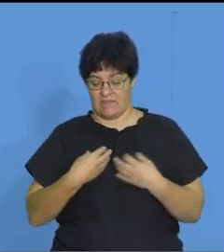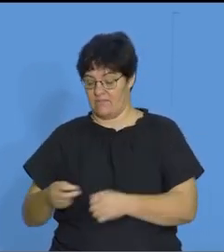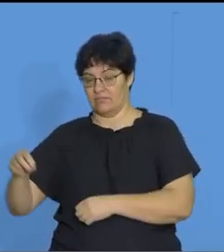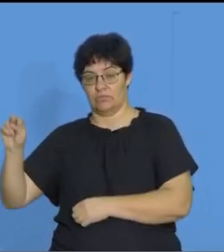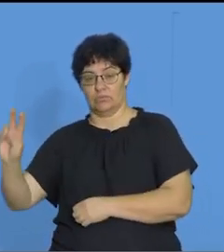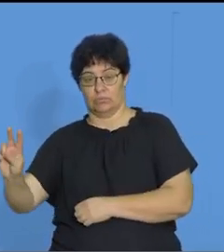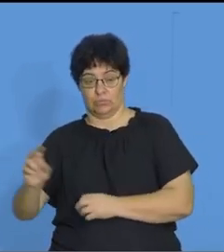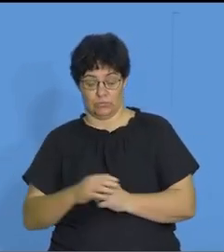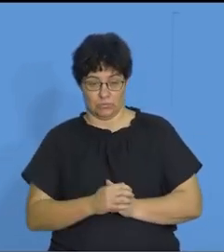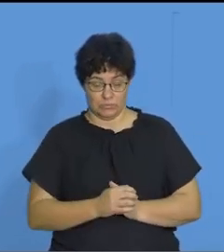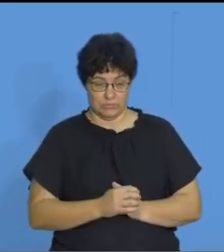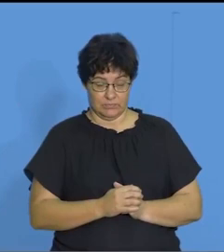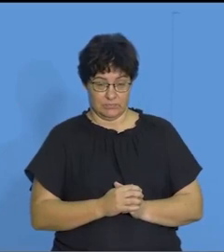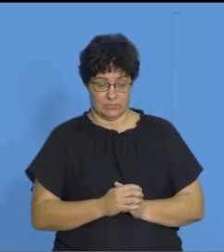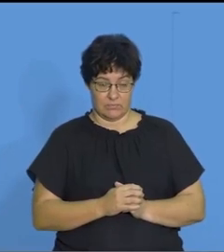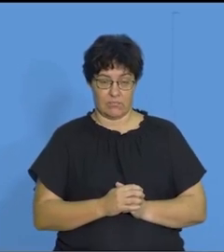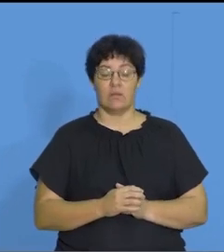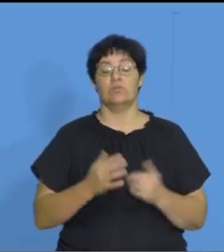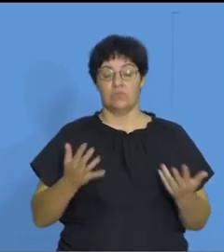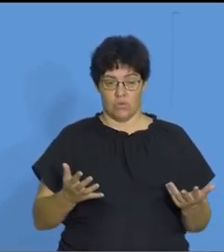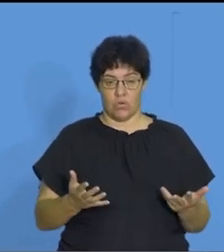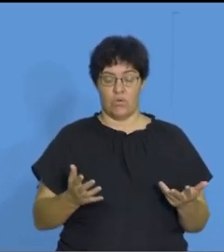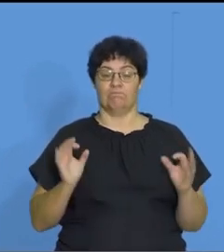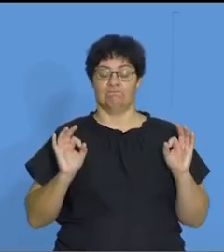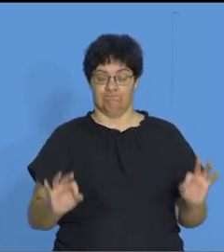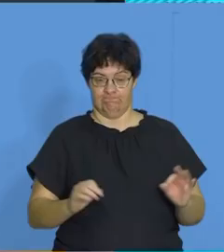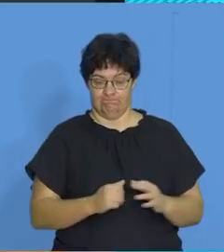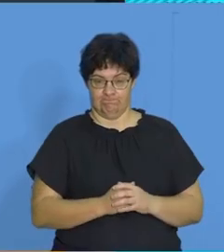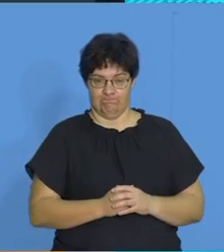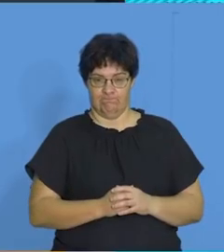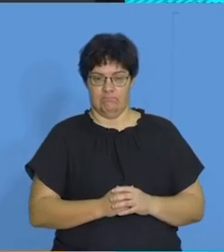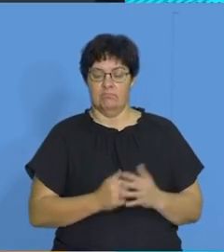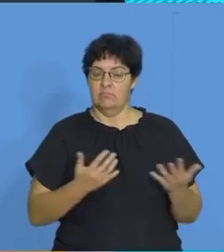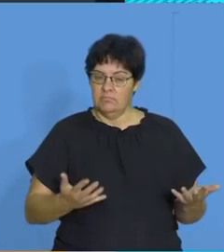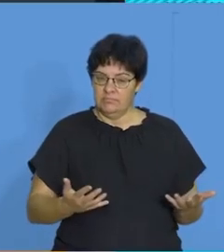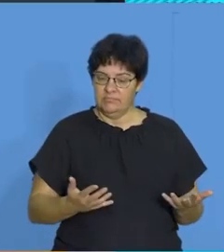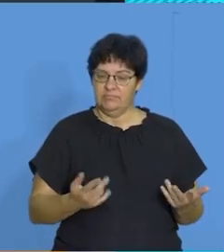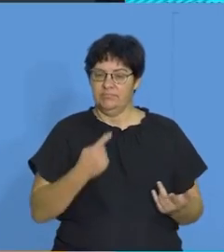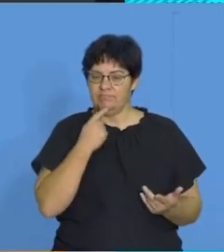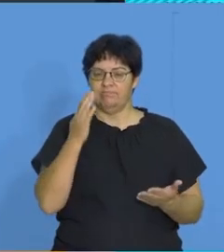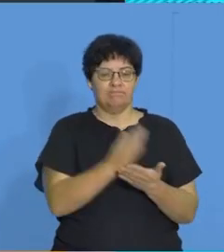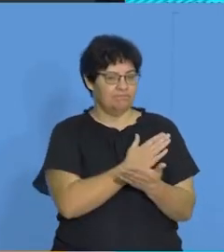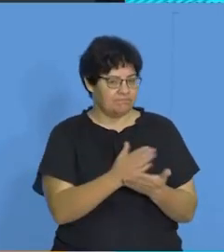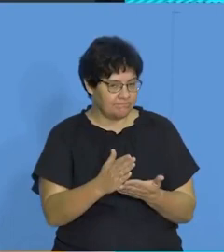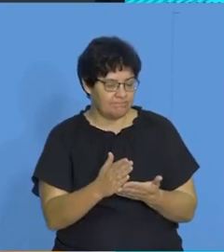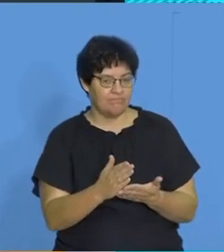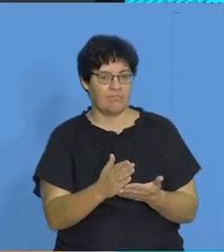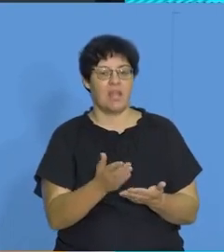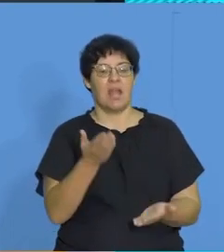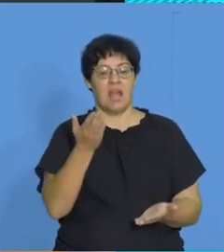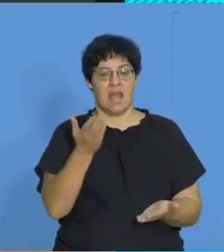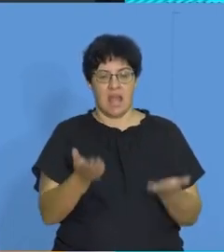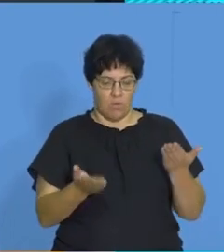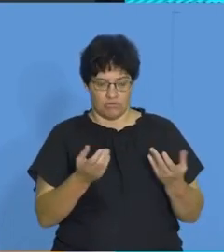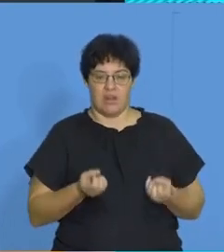2:1:2. Right, so we've taken care of the first part. However, we need to put it out there that sometimes the equation may be